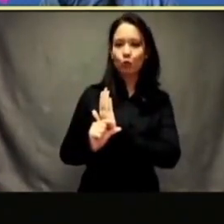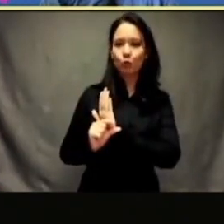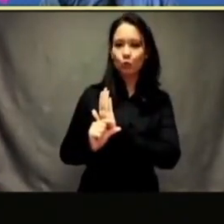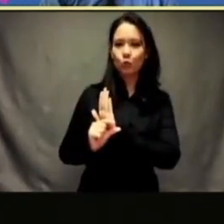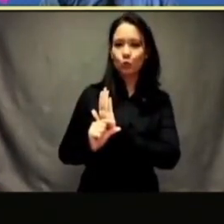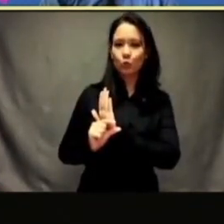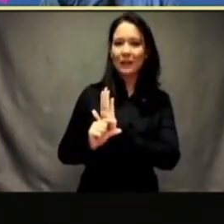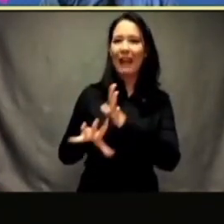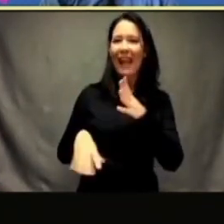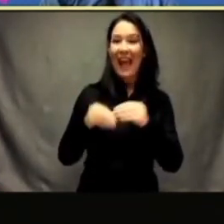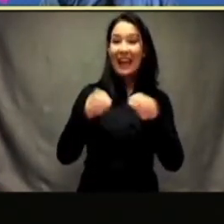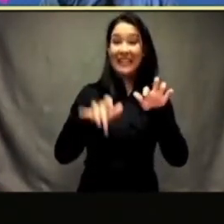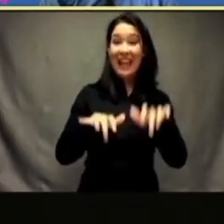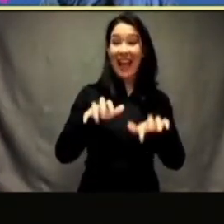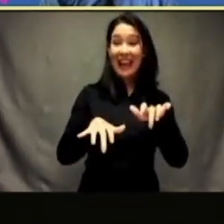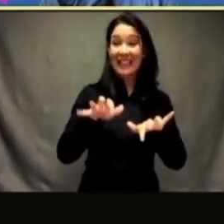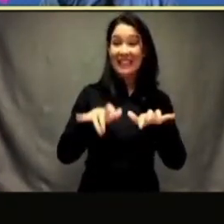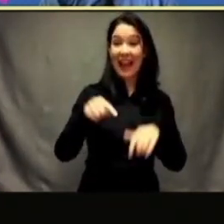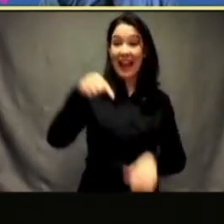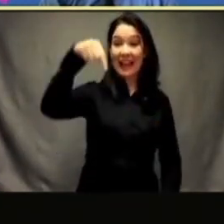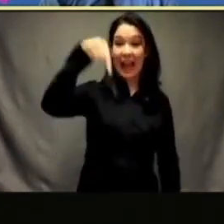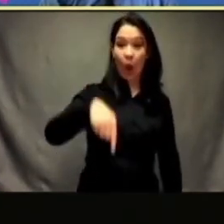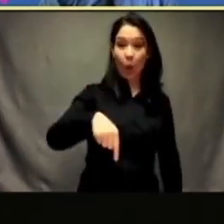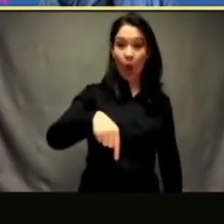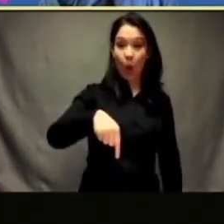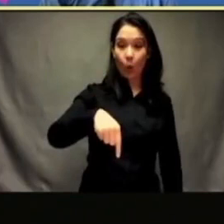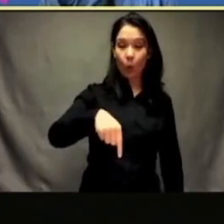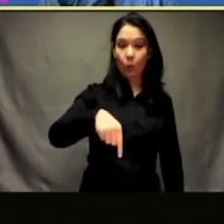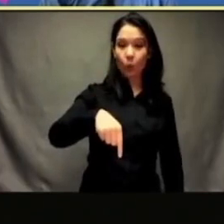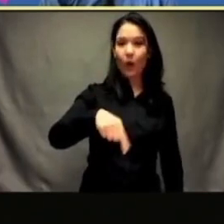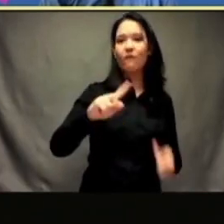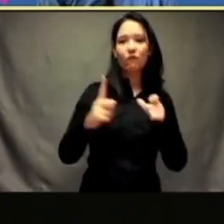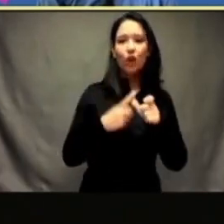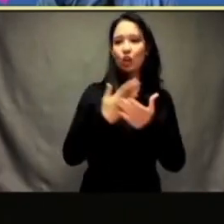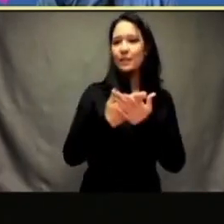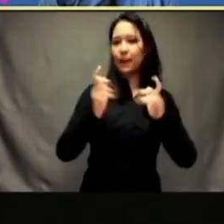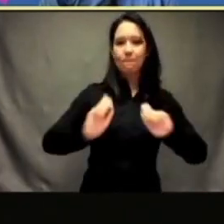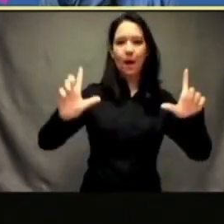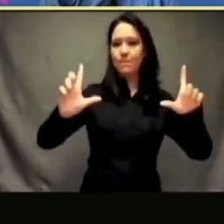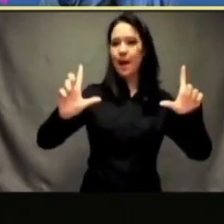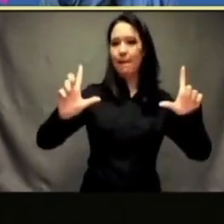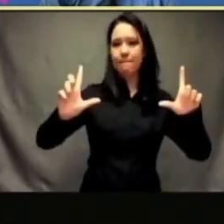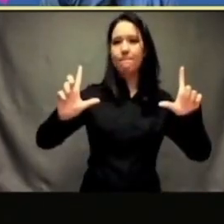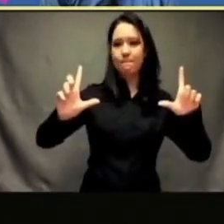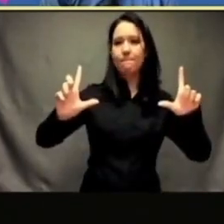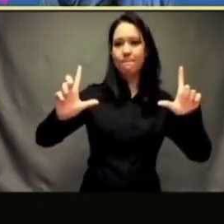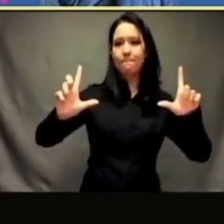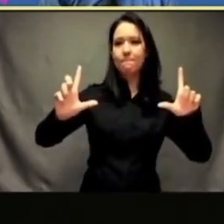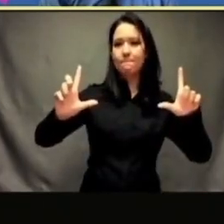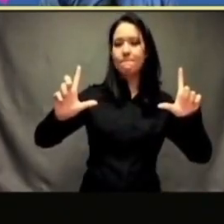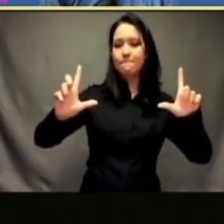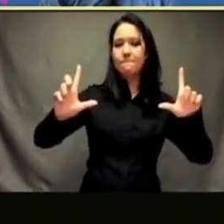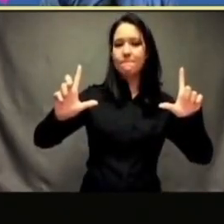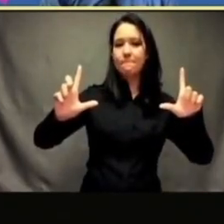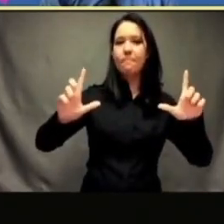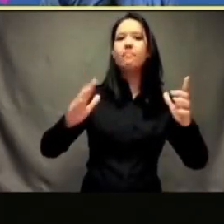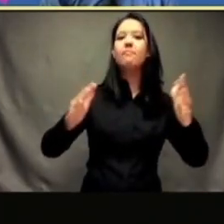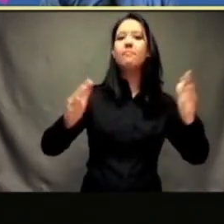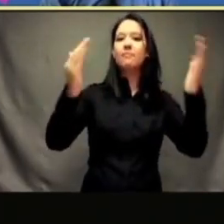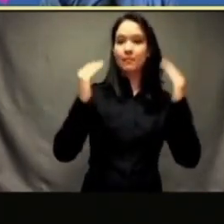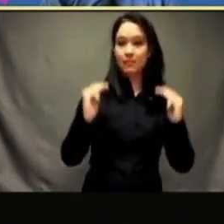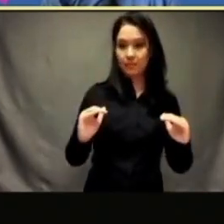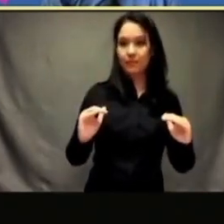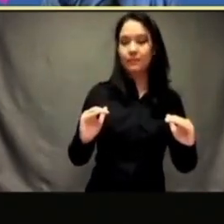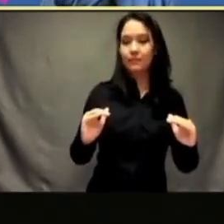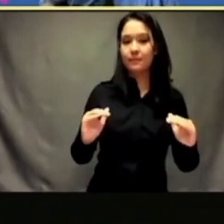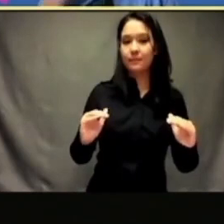put in the text, and then I did an arrow. And that's the first thing that you saw on the code. Then for that code,